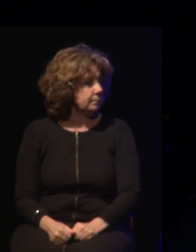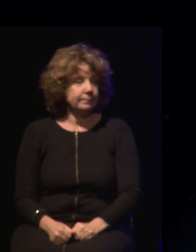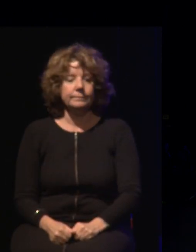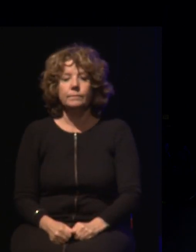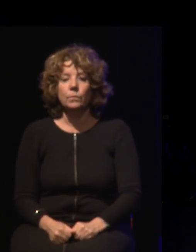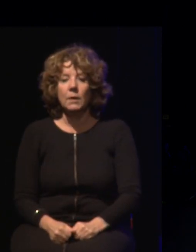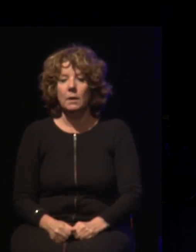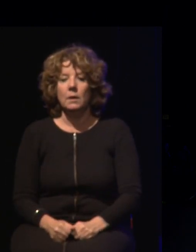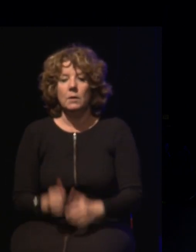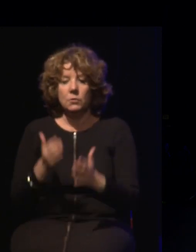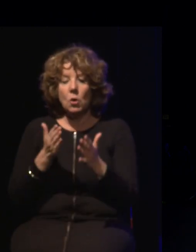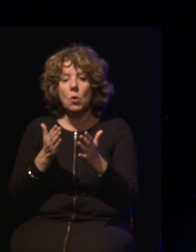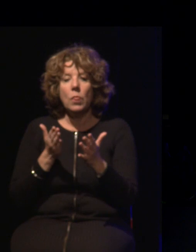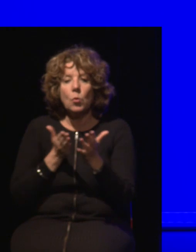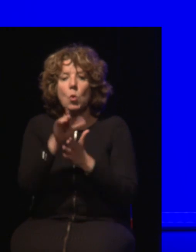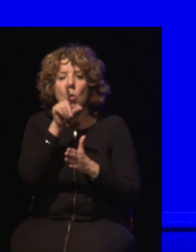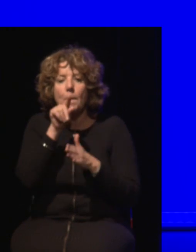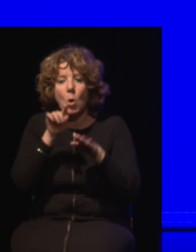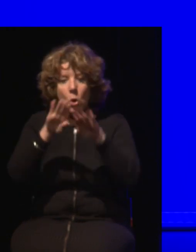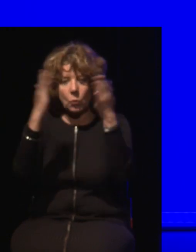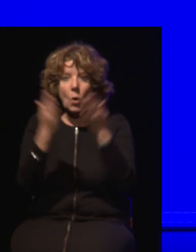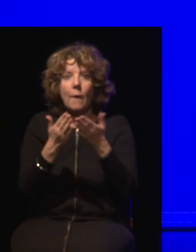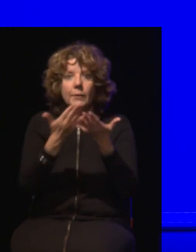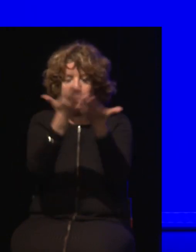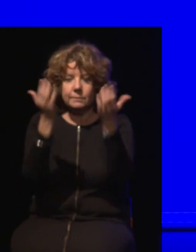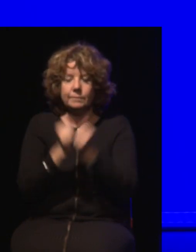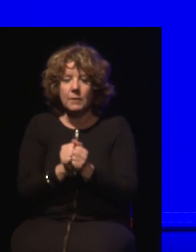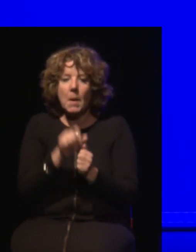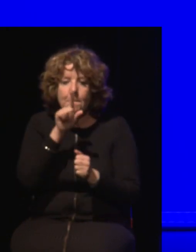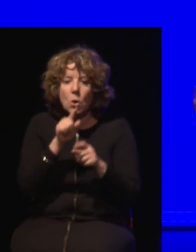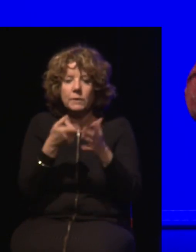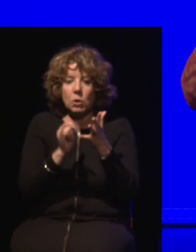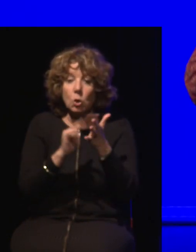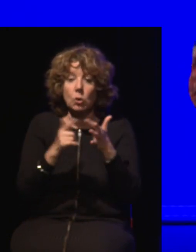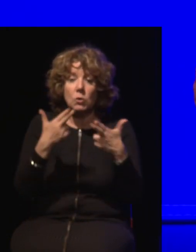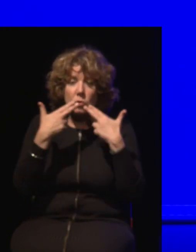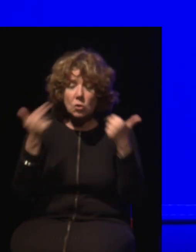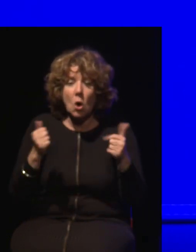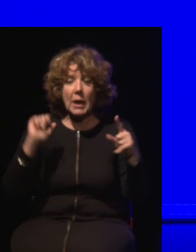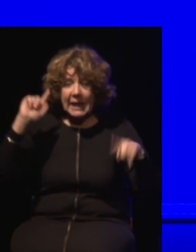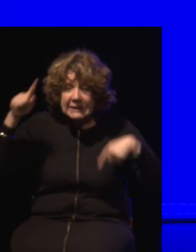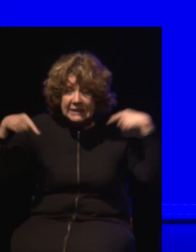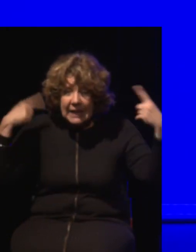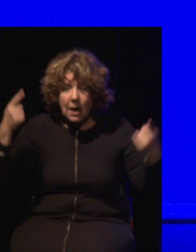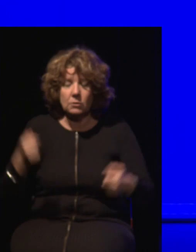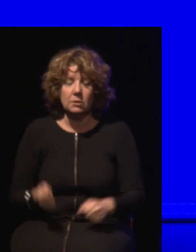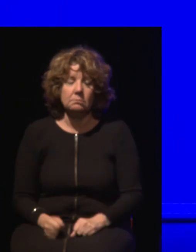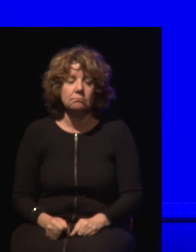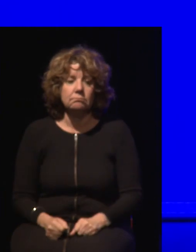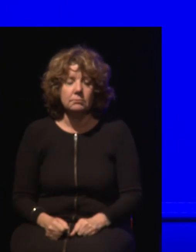So across the avian world, birds use song and sound